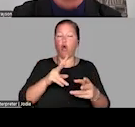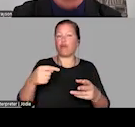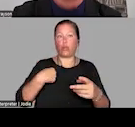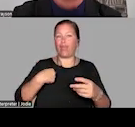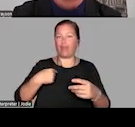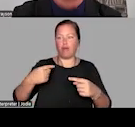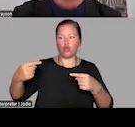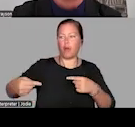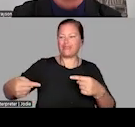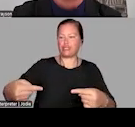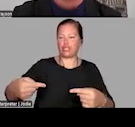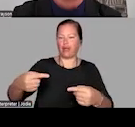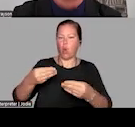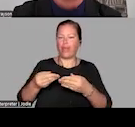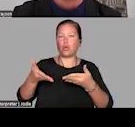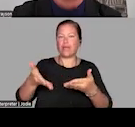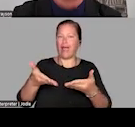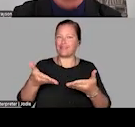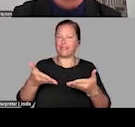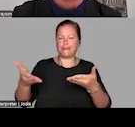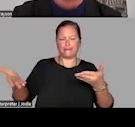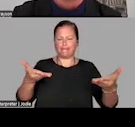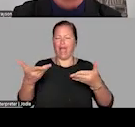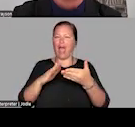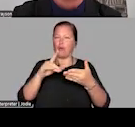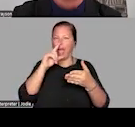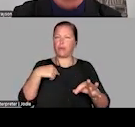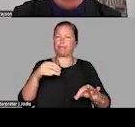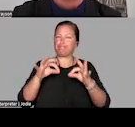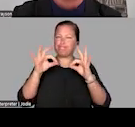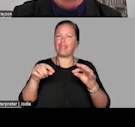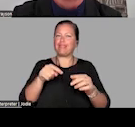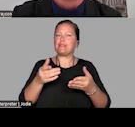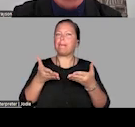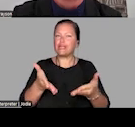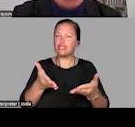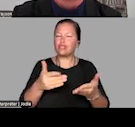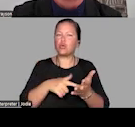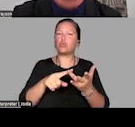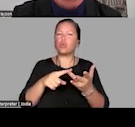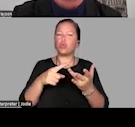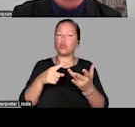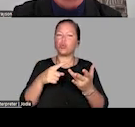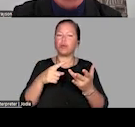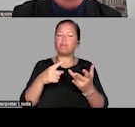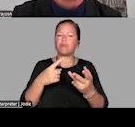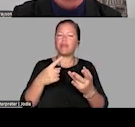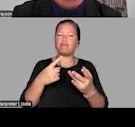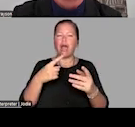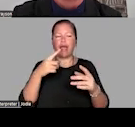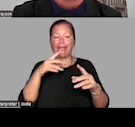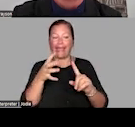understand how do we combine these kind of very intricate permissions together to inform and to track them